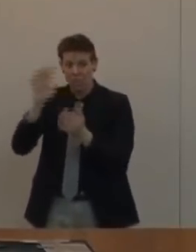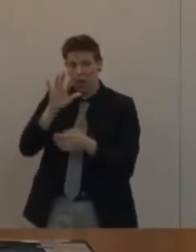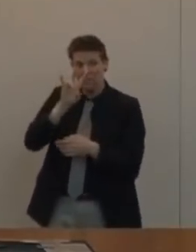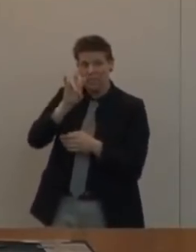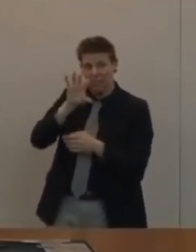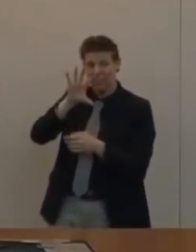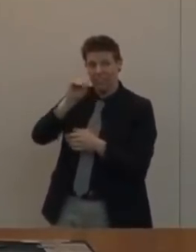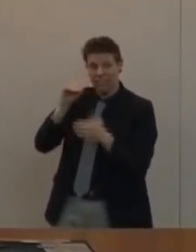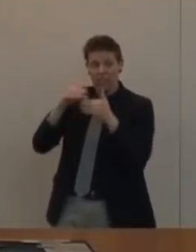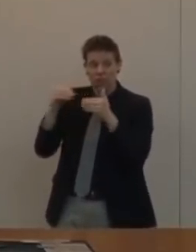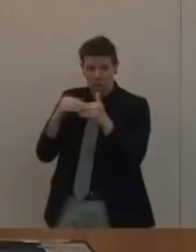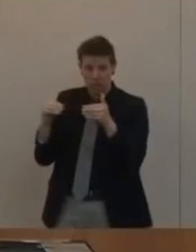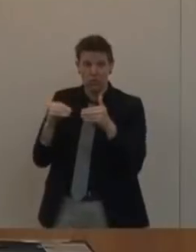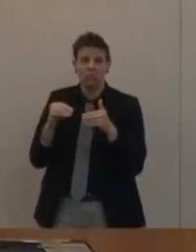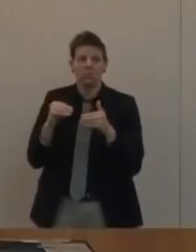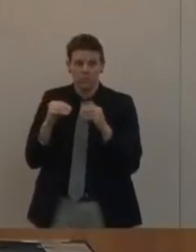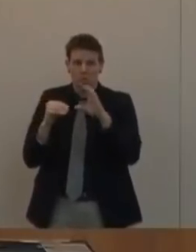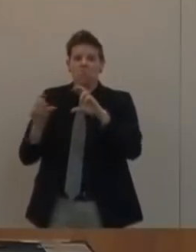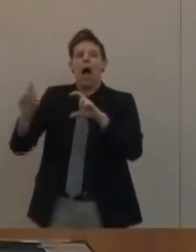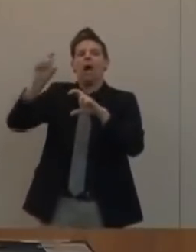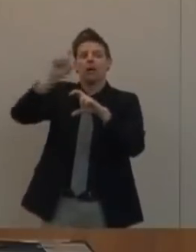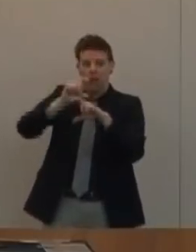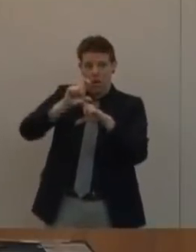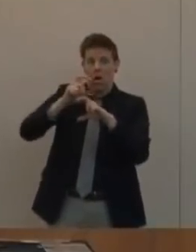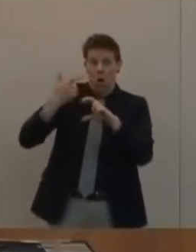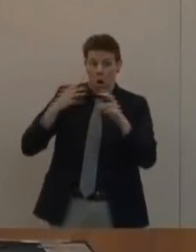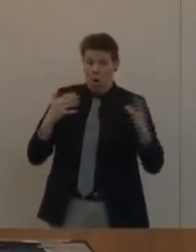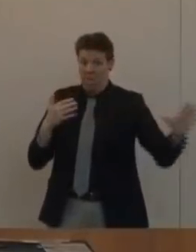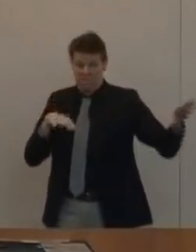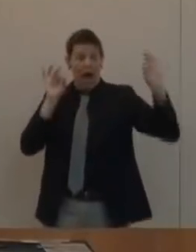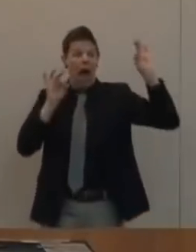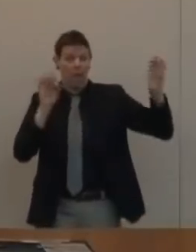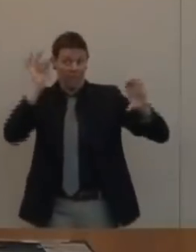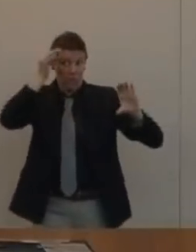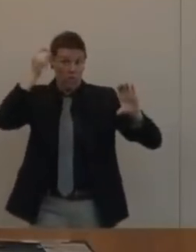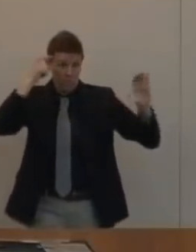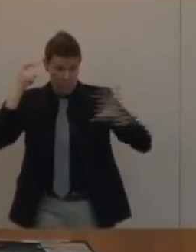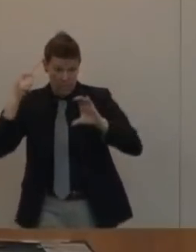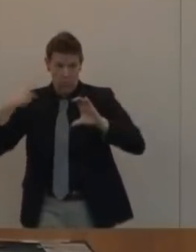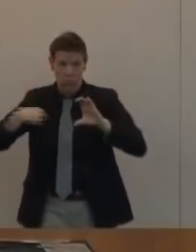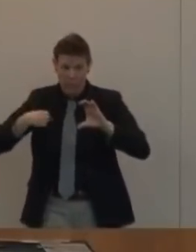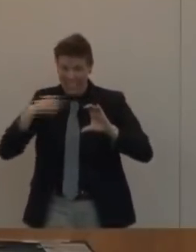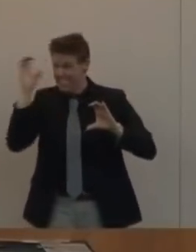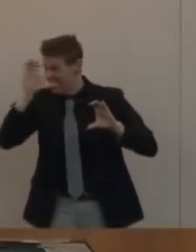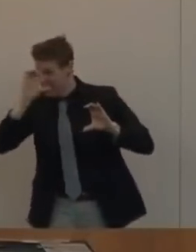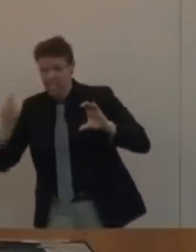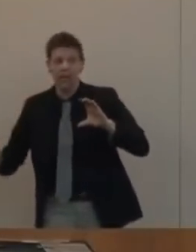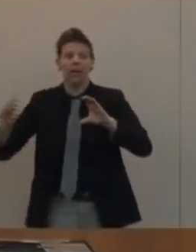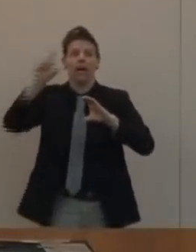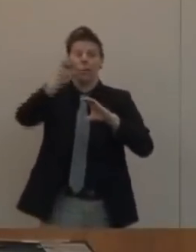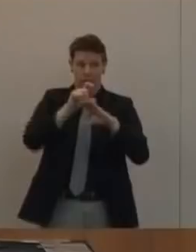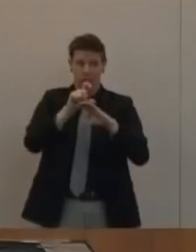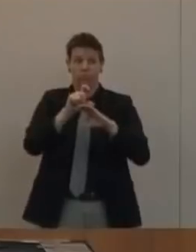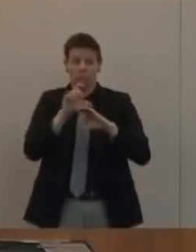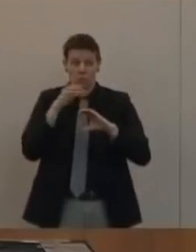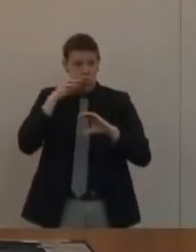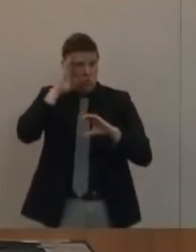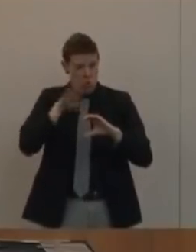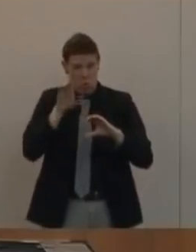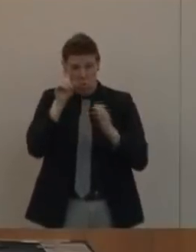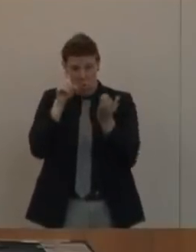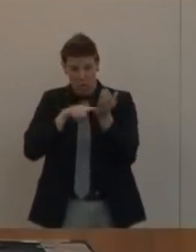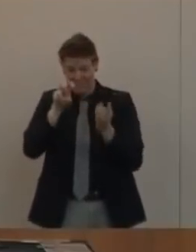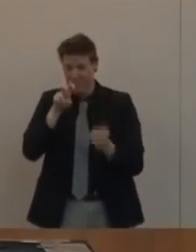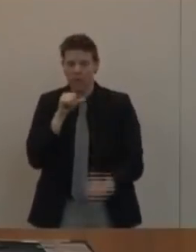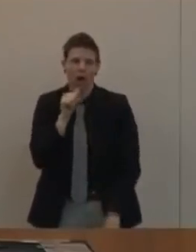$750 on top of what's coming from the federal government. Because we're clear that that $1,200 isn't enough to buy